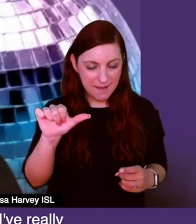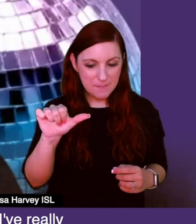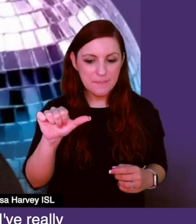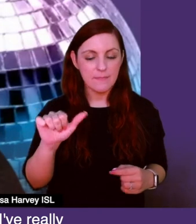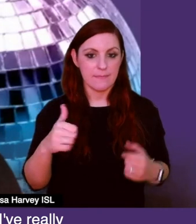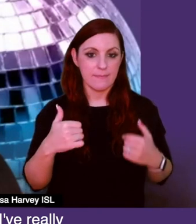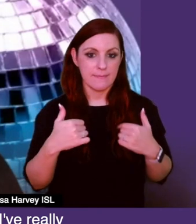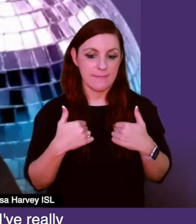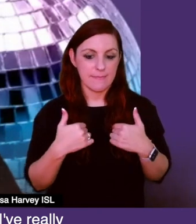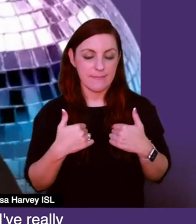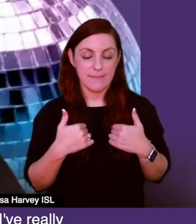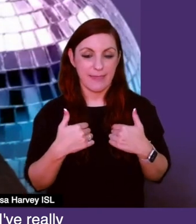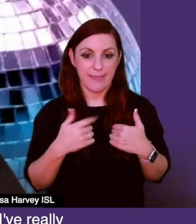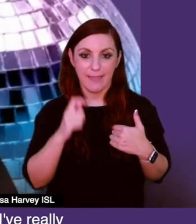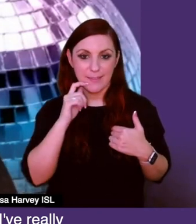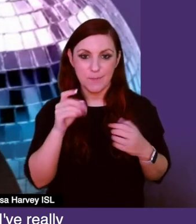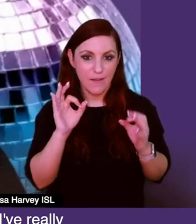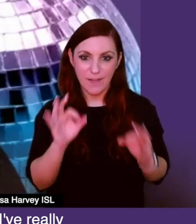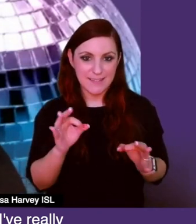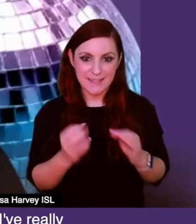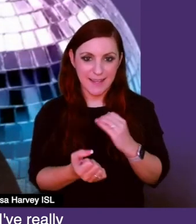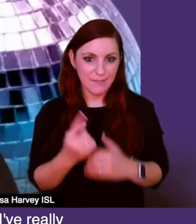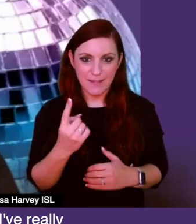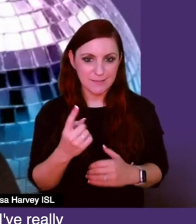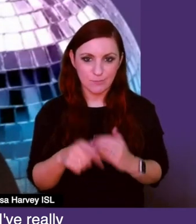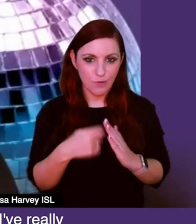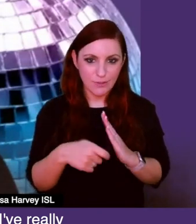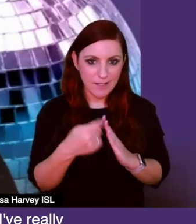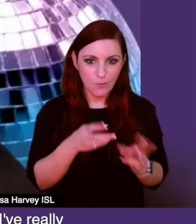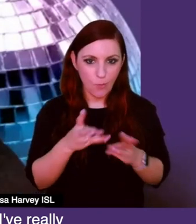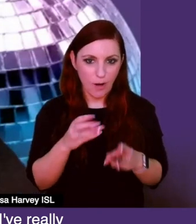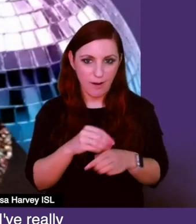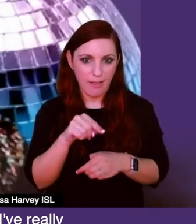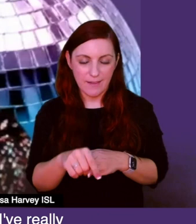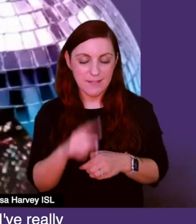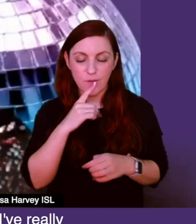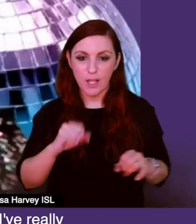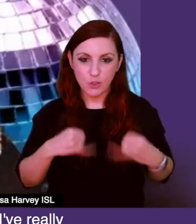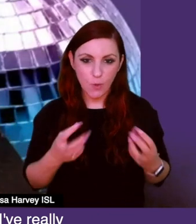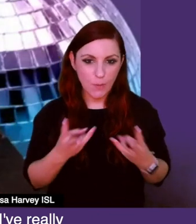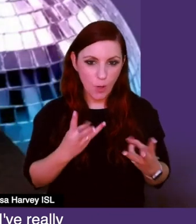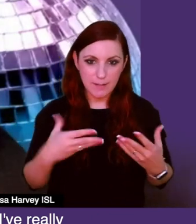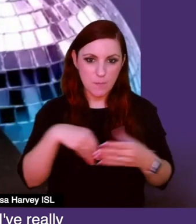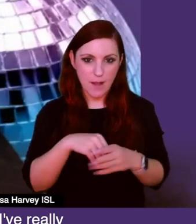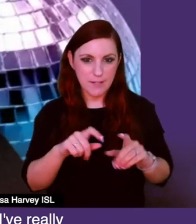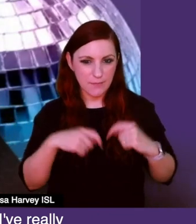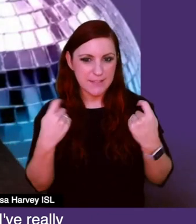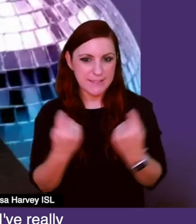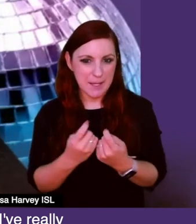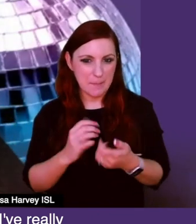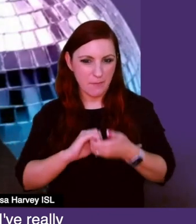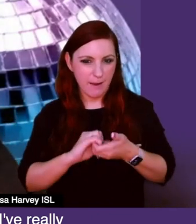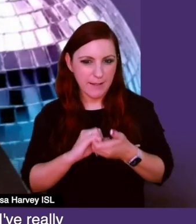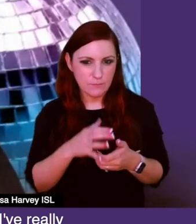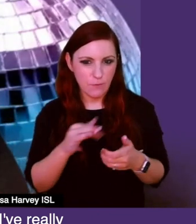My name is Nicola, and this has been a fantastic project working with. I've really, really enjoyed working on this project with